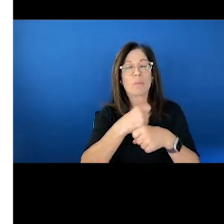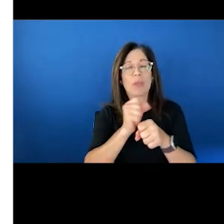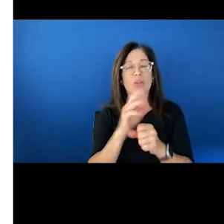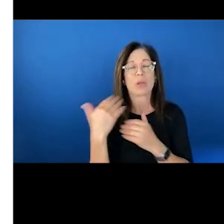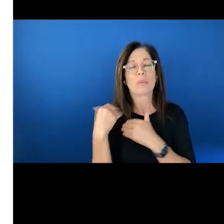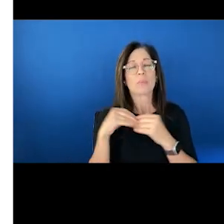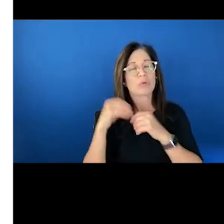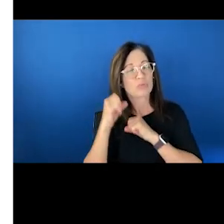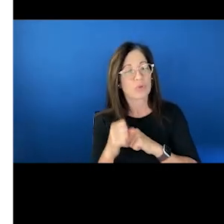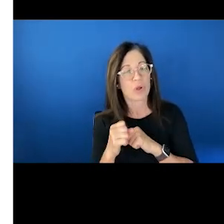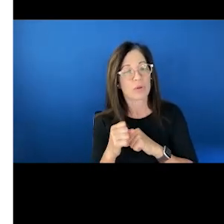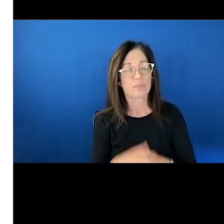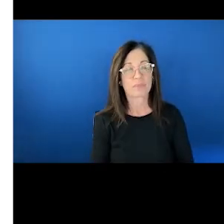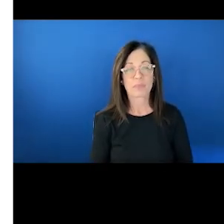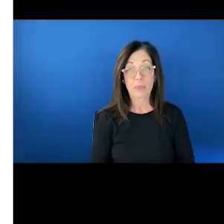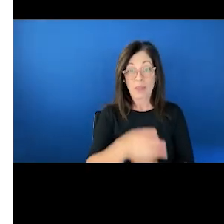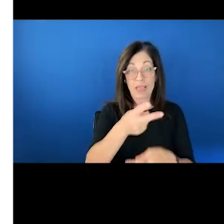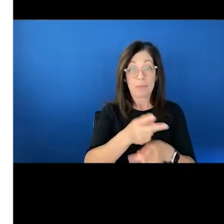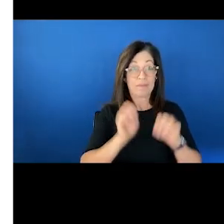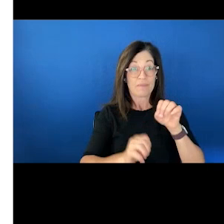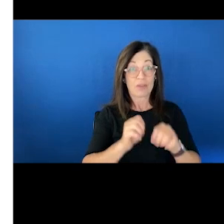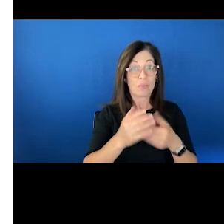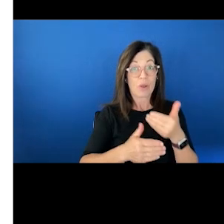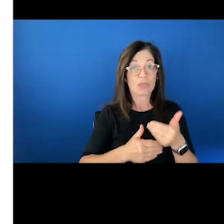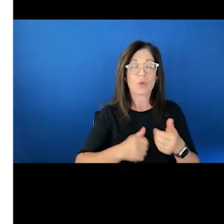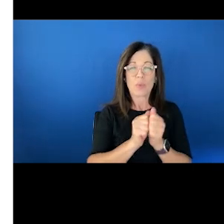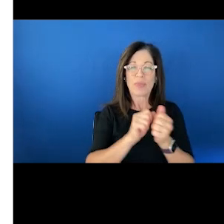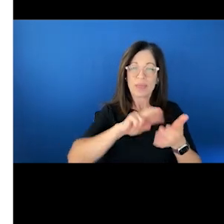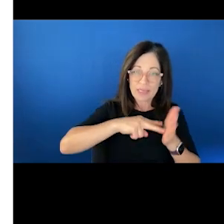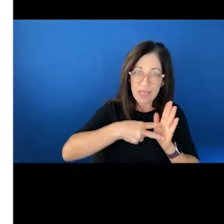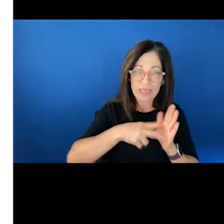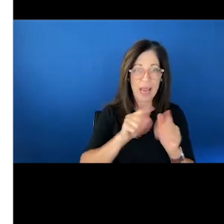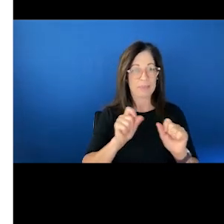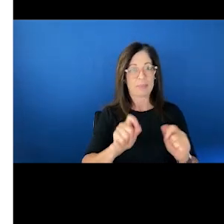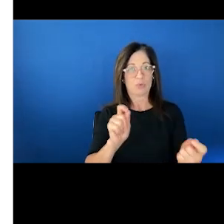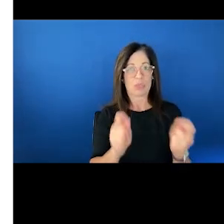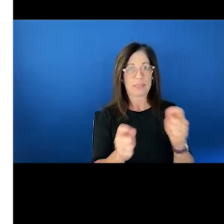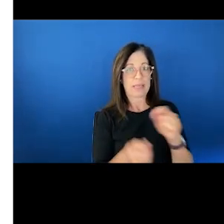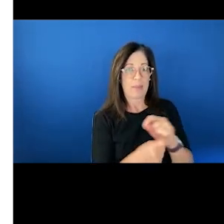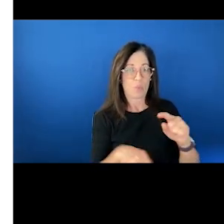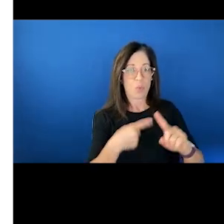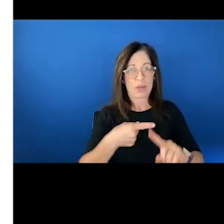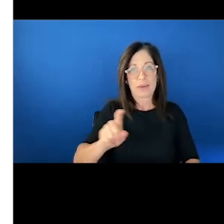accountability. Keep your evaluation process intentional and adaptable.